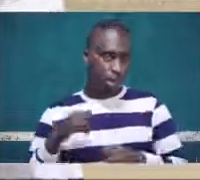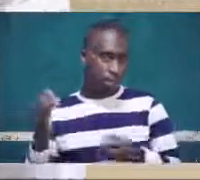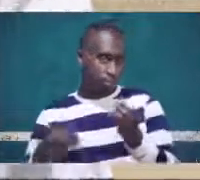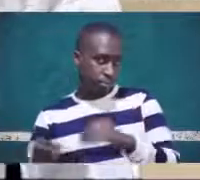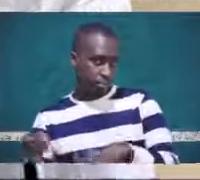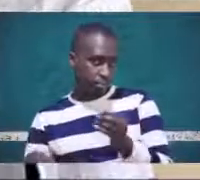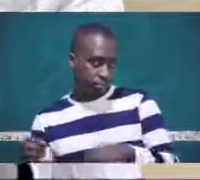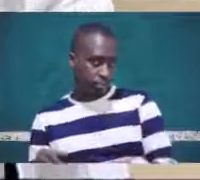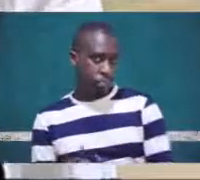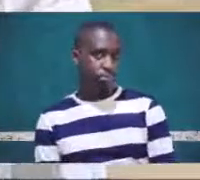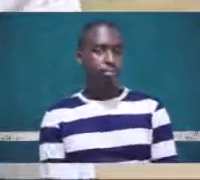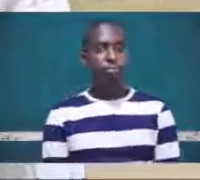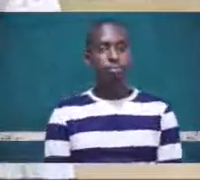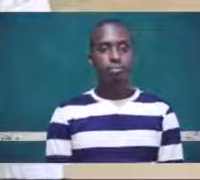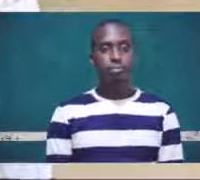contribute,